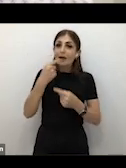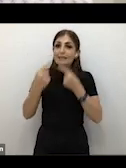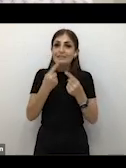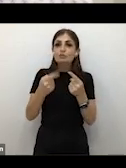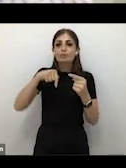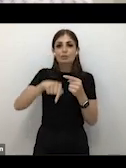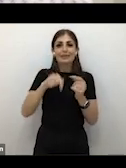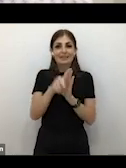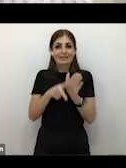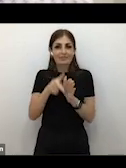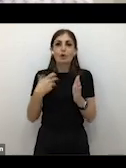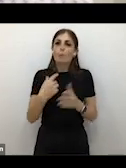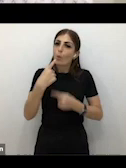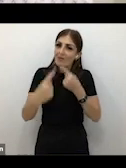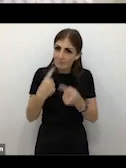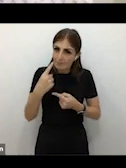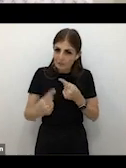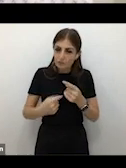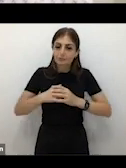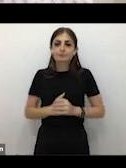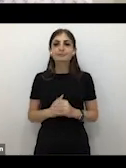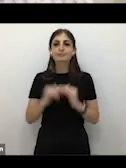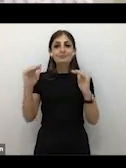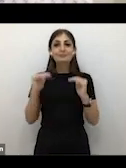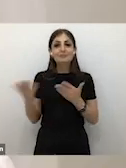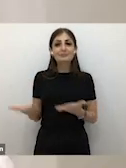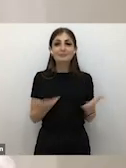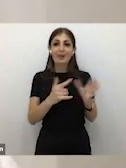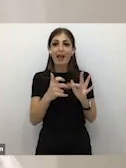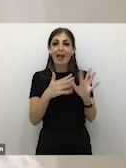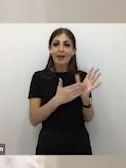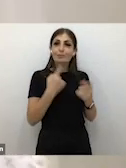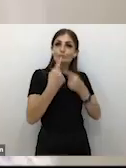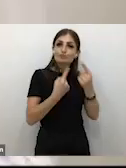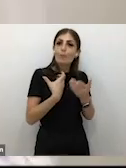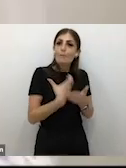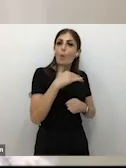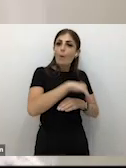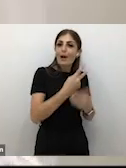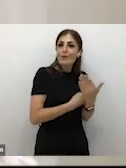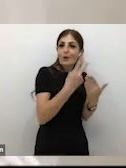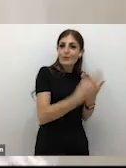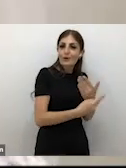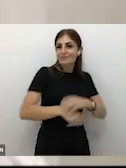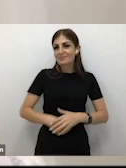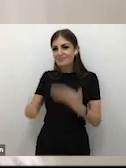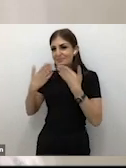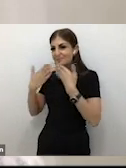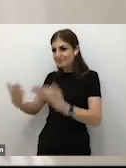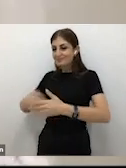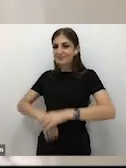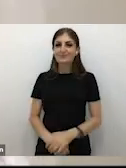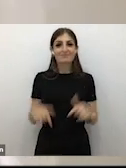video. Now I'll hand over to Adam to tell you a bit more about the program. Thanks, Adelaide.